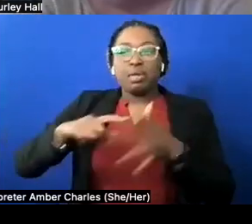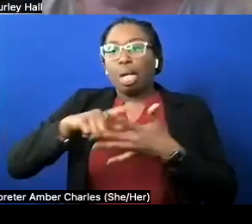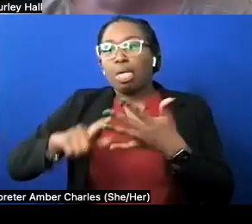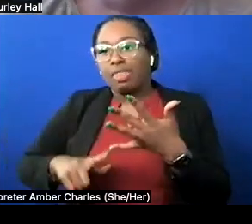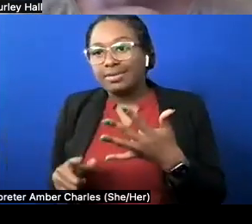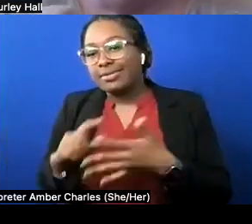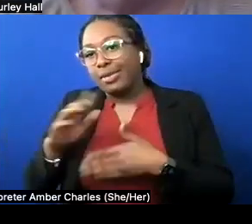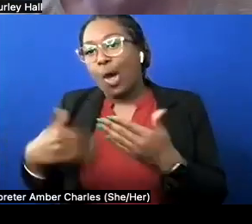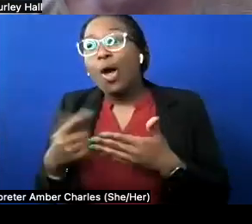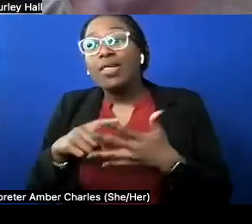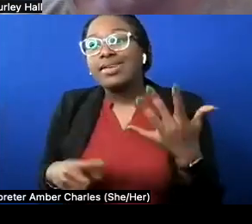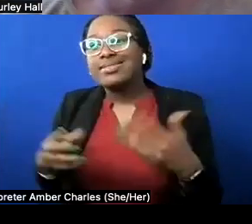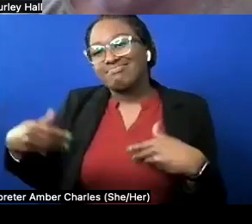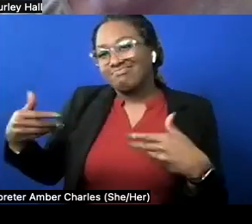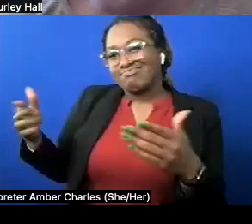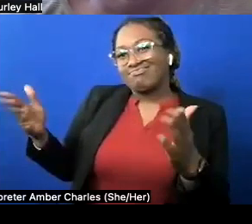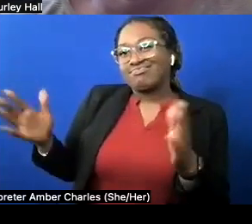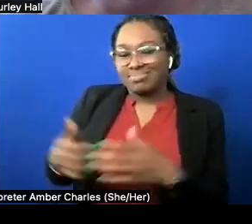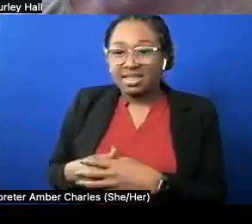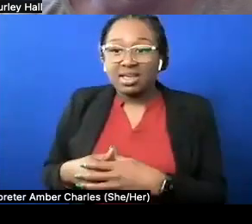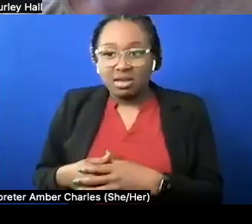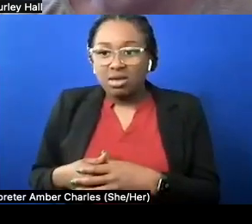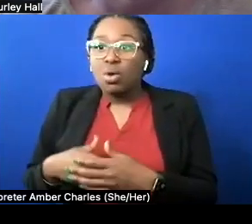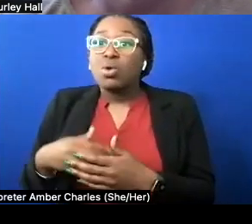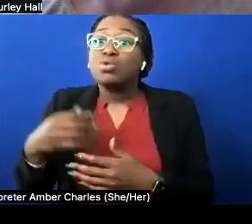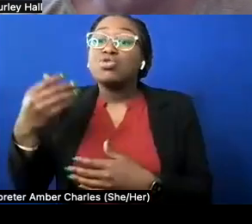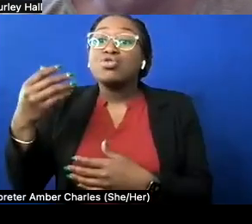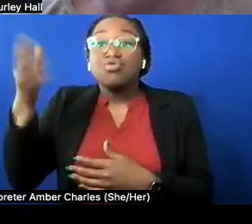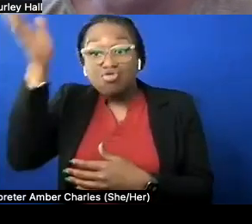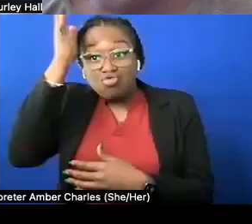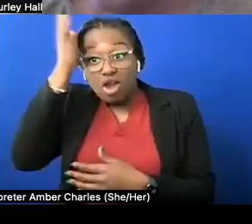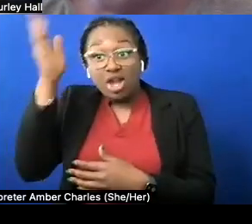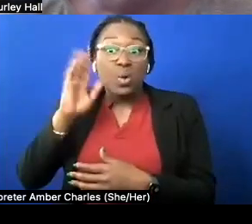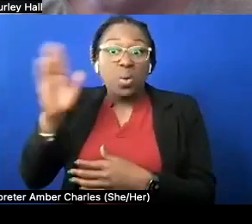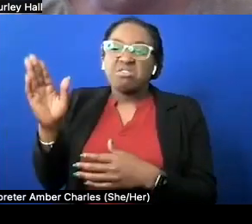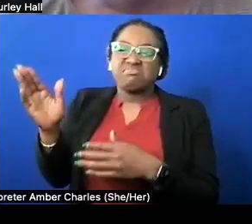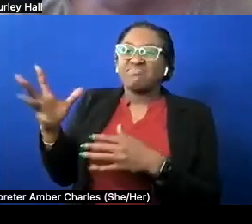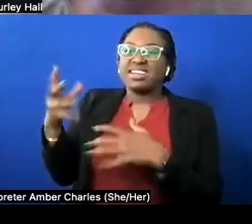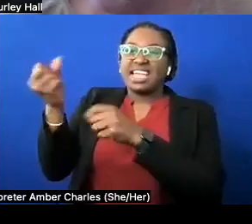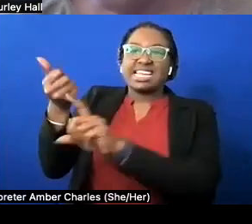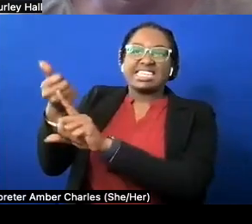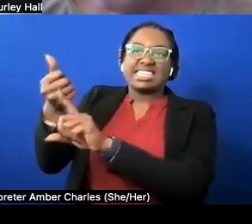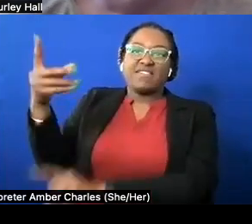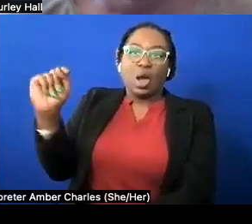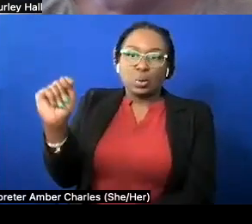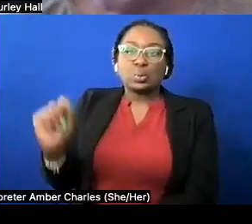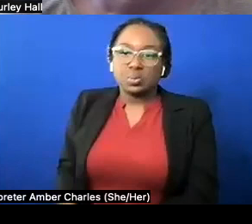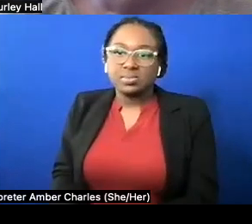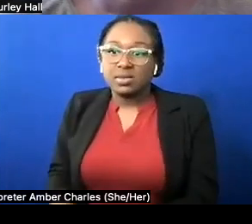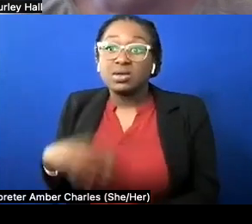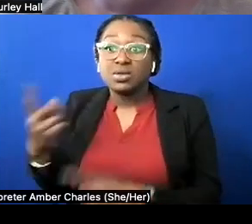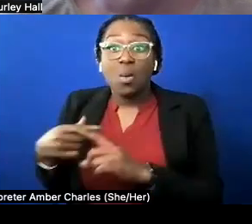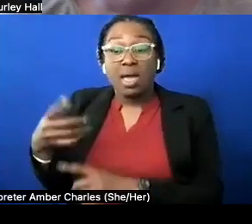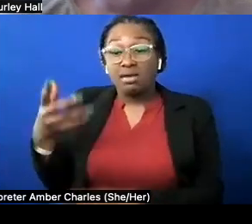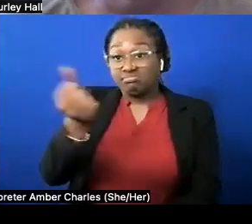all the things. Let them say all the things. Because the thing is that the trash will always take itself out. So when they take themselves out